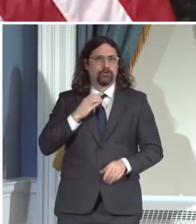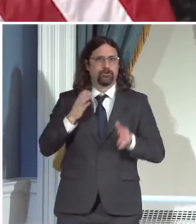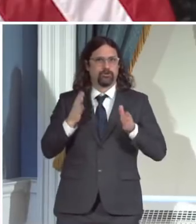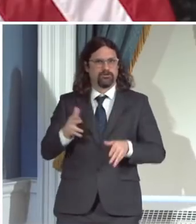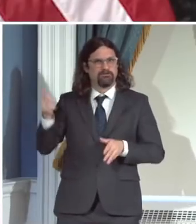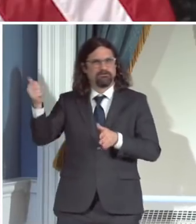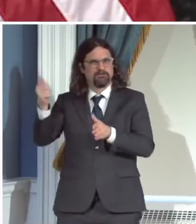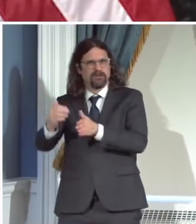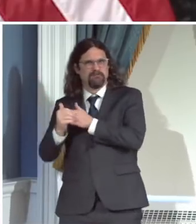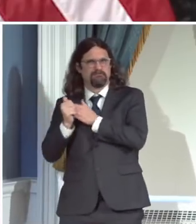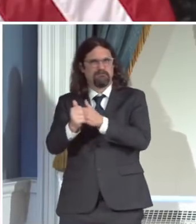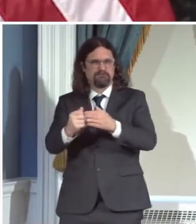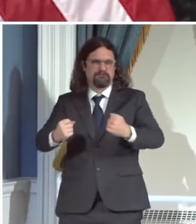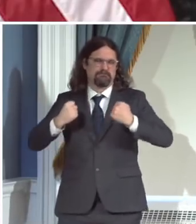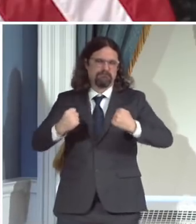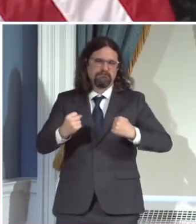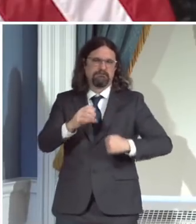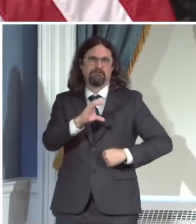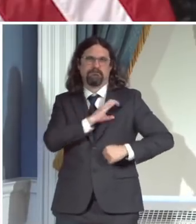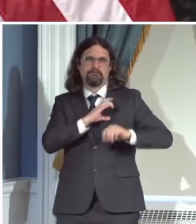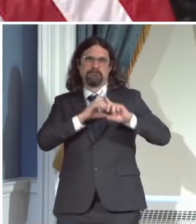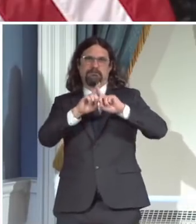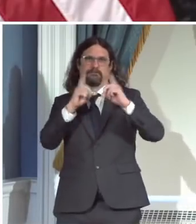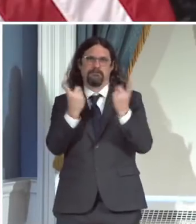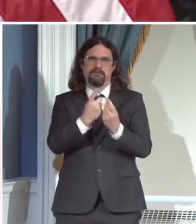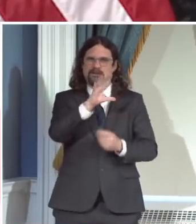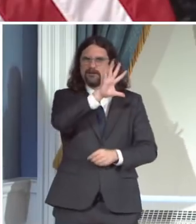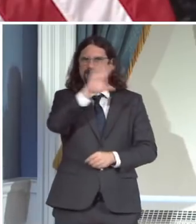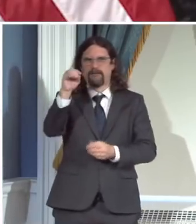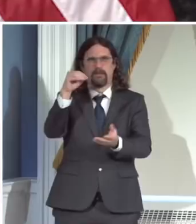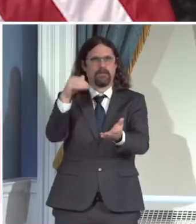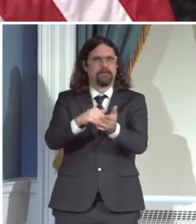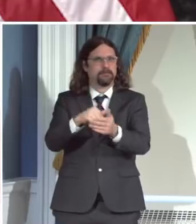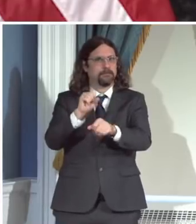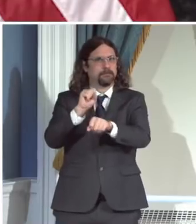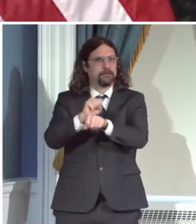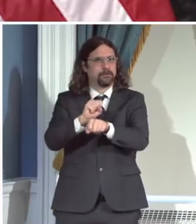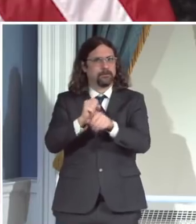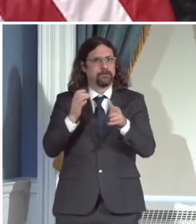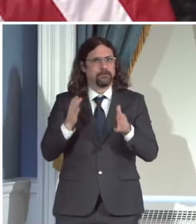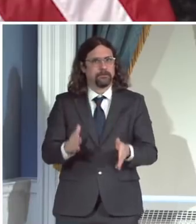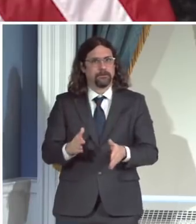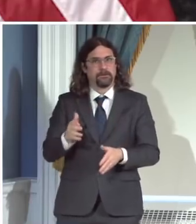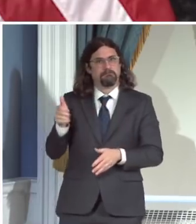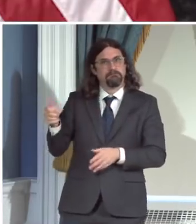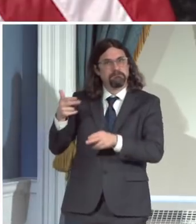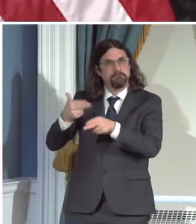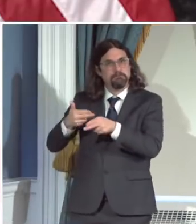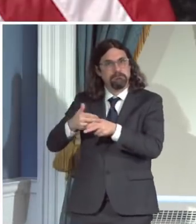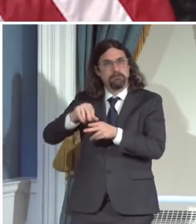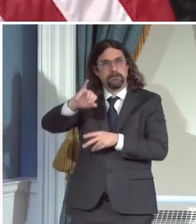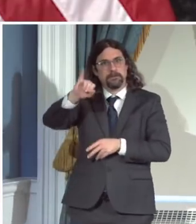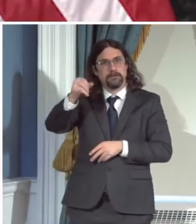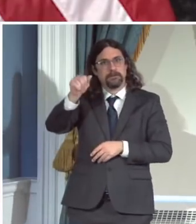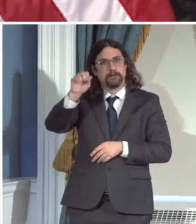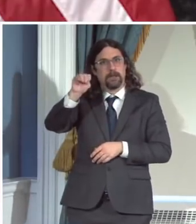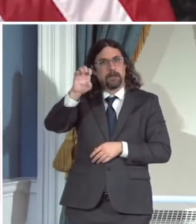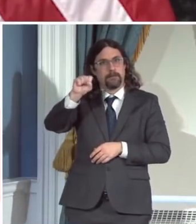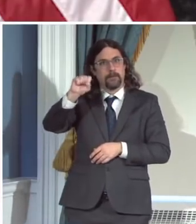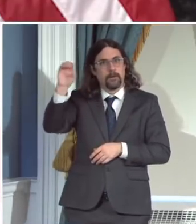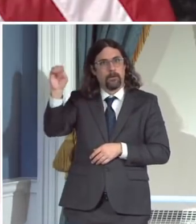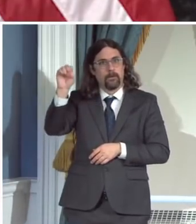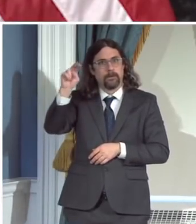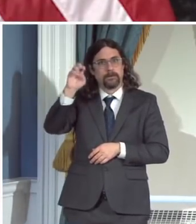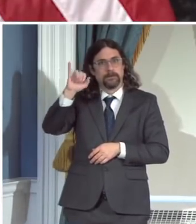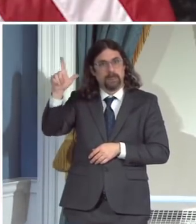I'm going to talk about the role that Jimmy O'Neill will play, and it's going to connect exactly into what I've just told you already